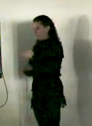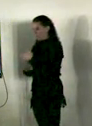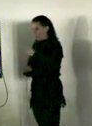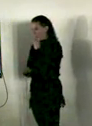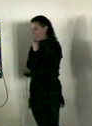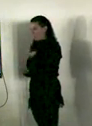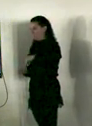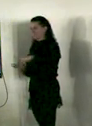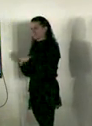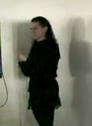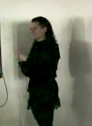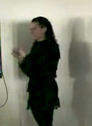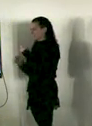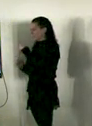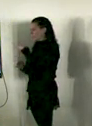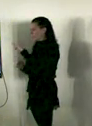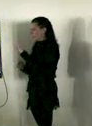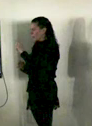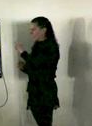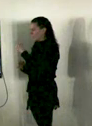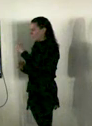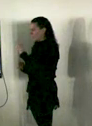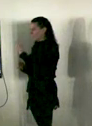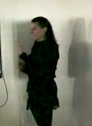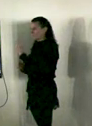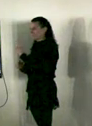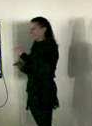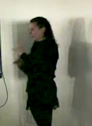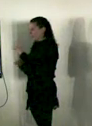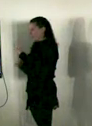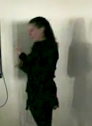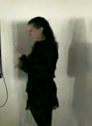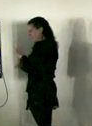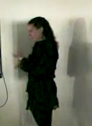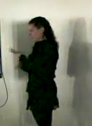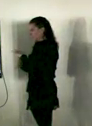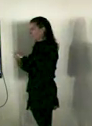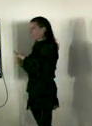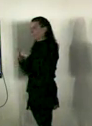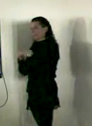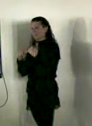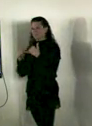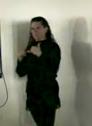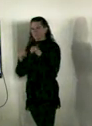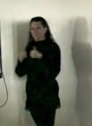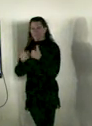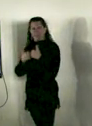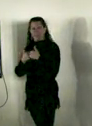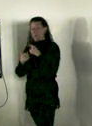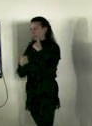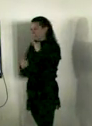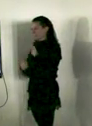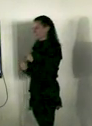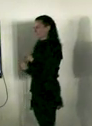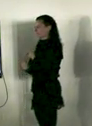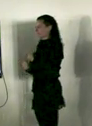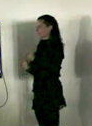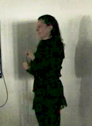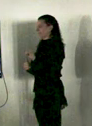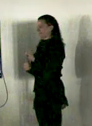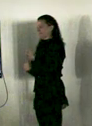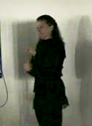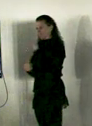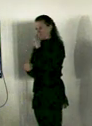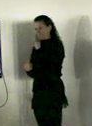what protagonists' race are, what the protagonist is like. But then I started playing Far Cry 3, and I was like, wow, this